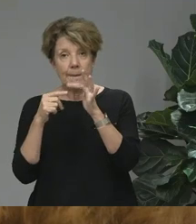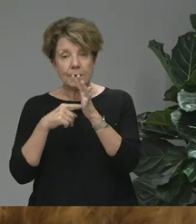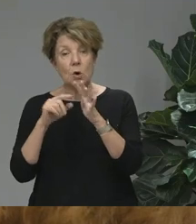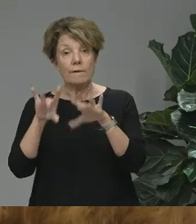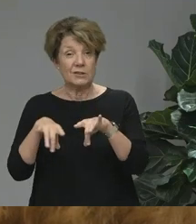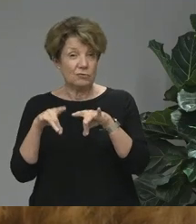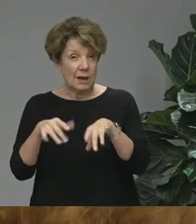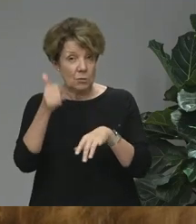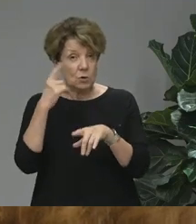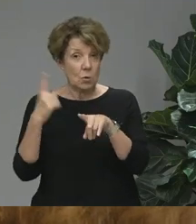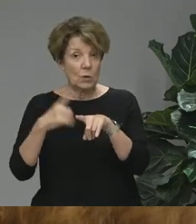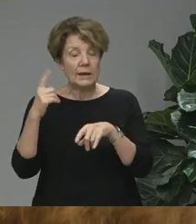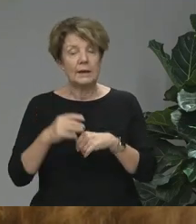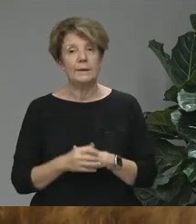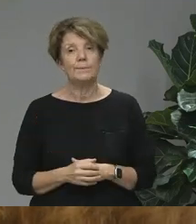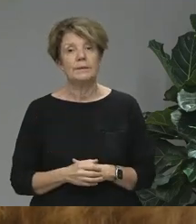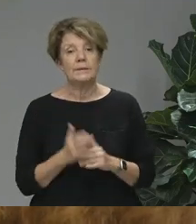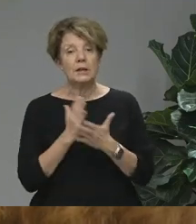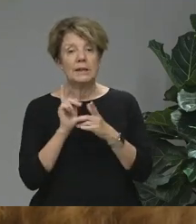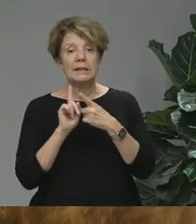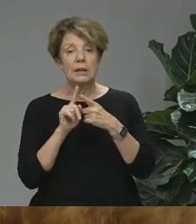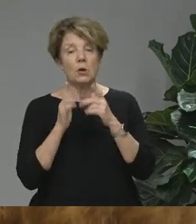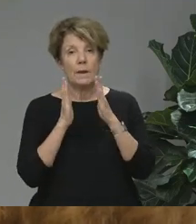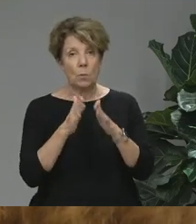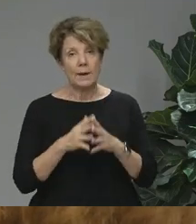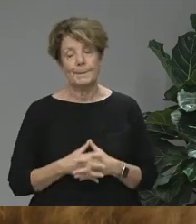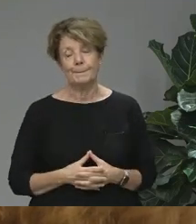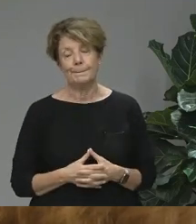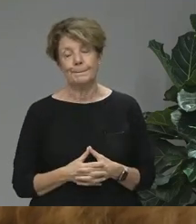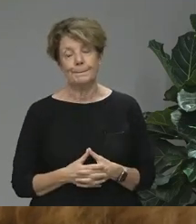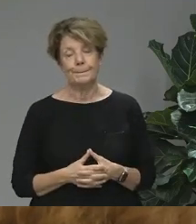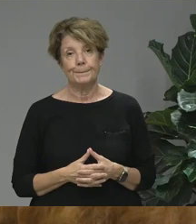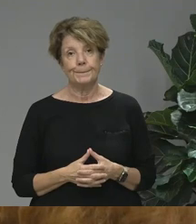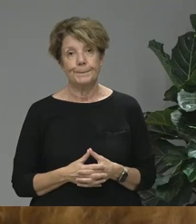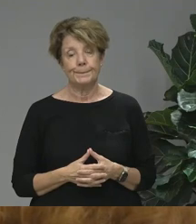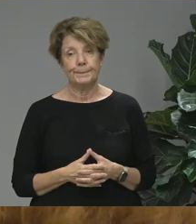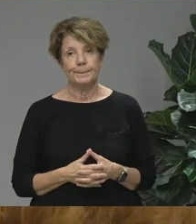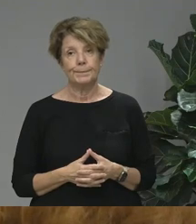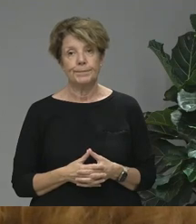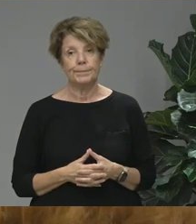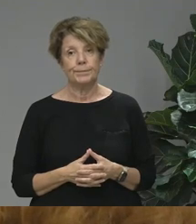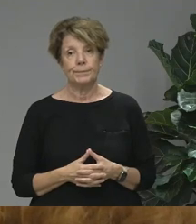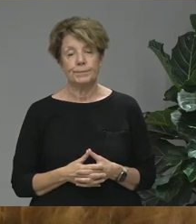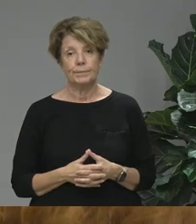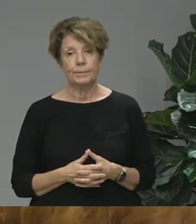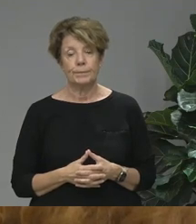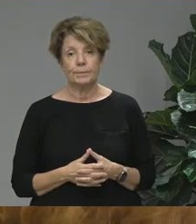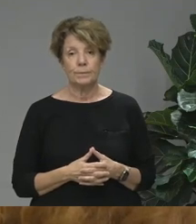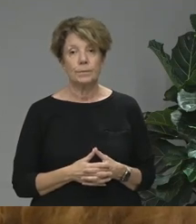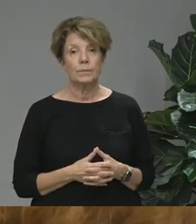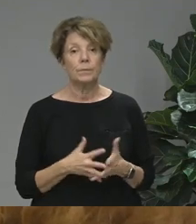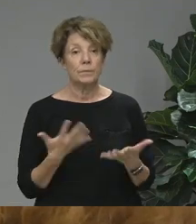And it has continued in that way as being a situation where the great bulk of